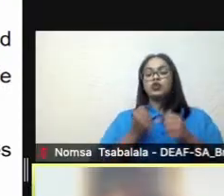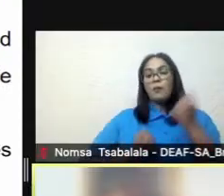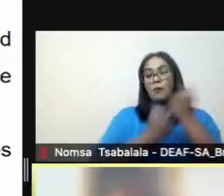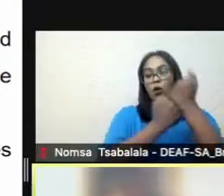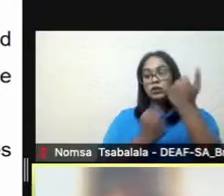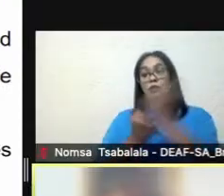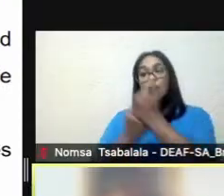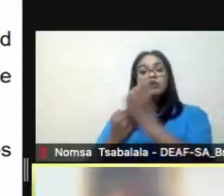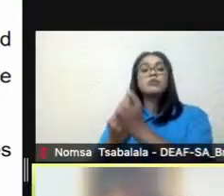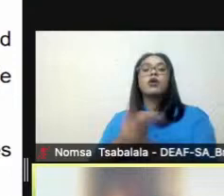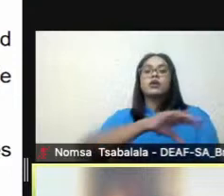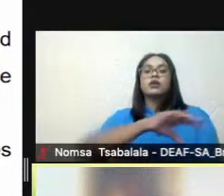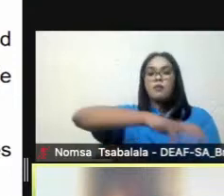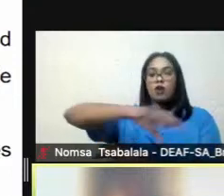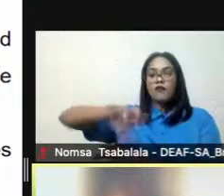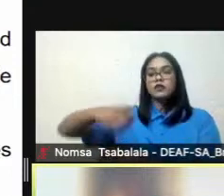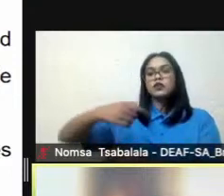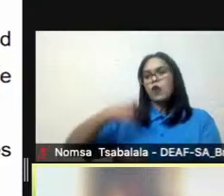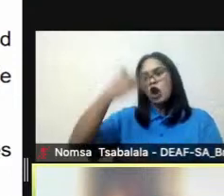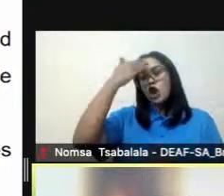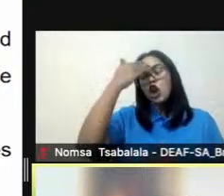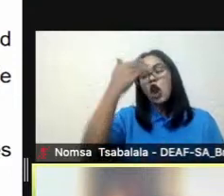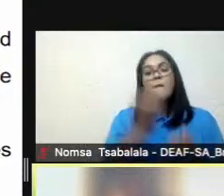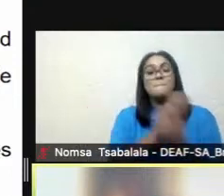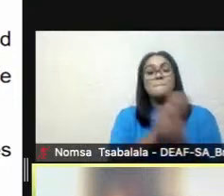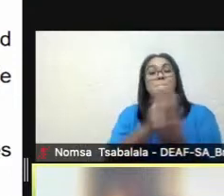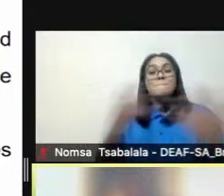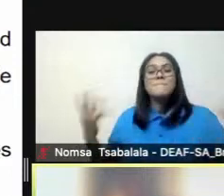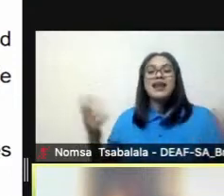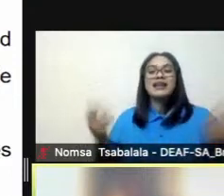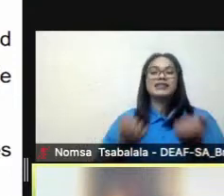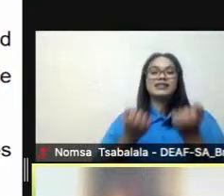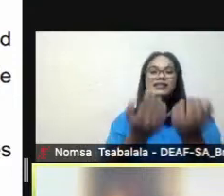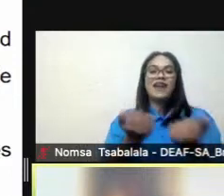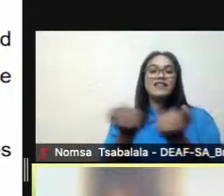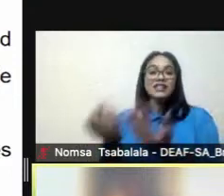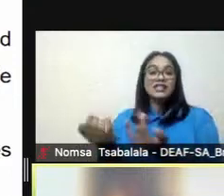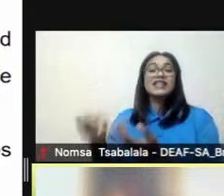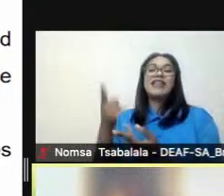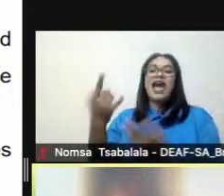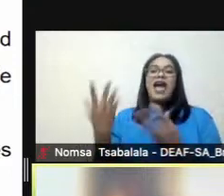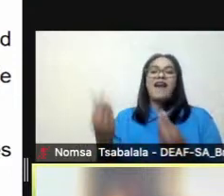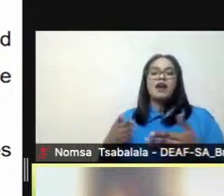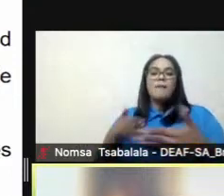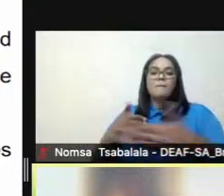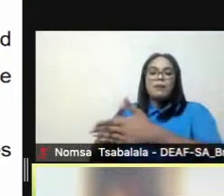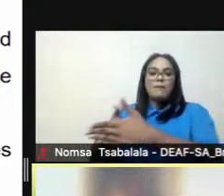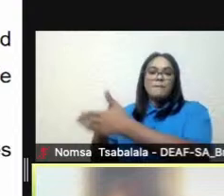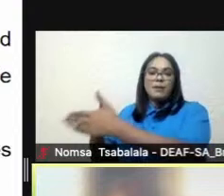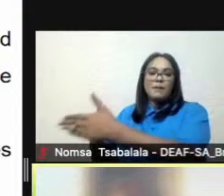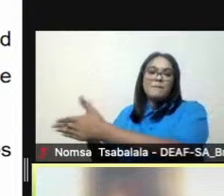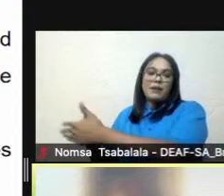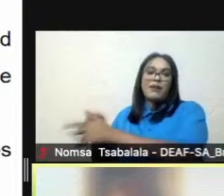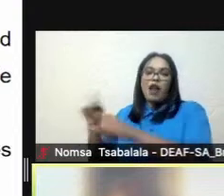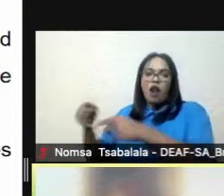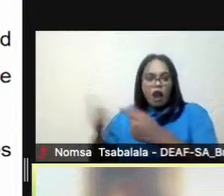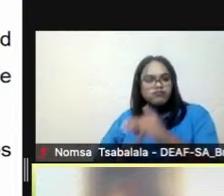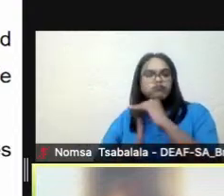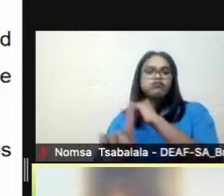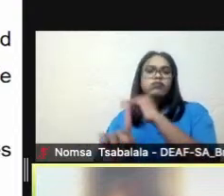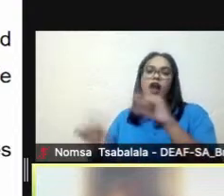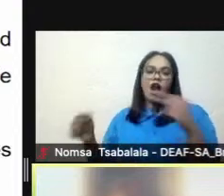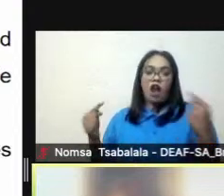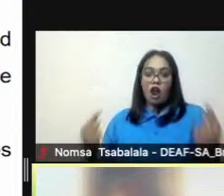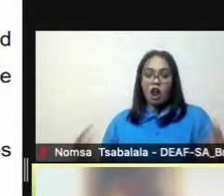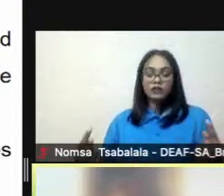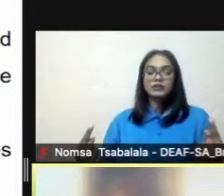services may have been affected by people not being able to go to the facilities. So therefore, we're working on the continuity of essential services as part